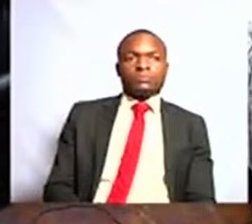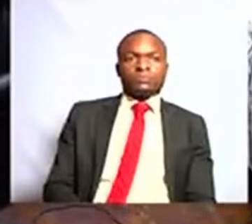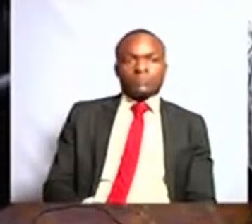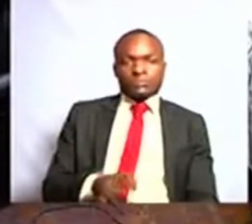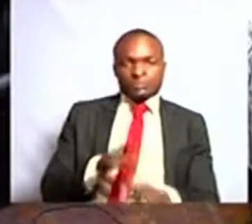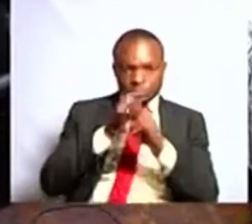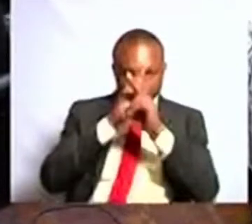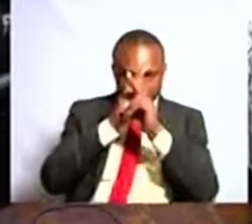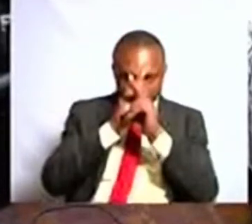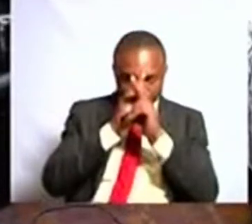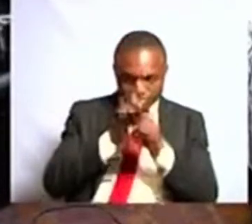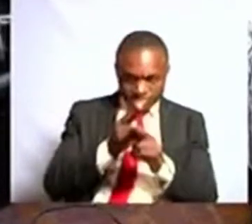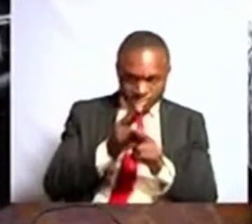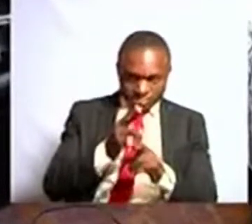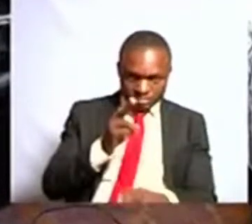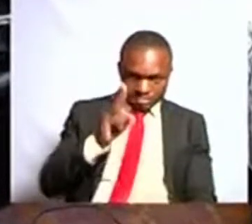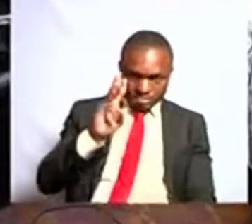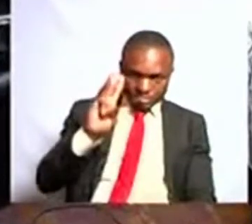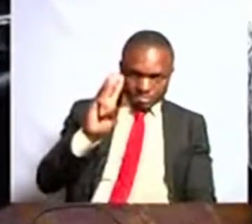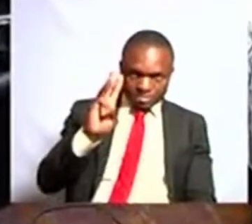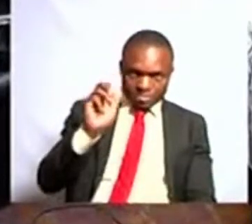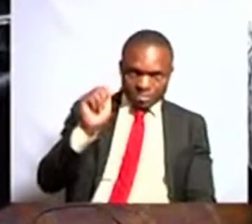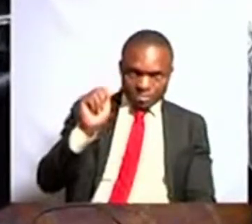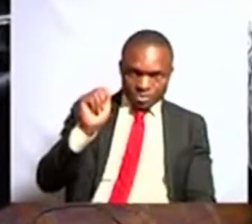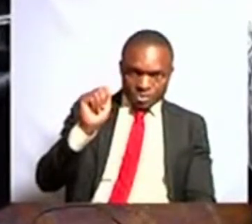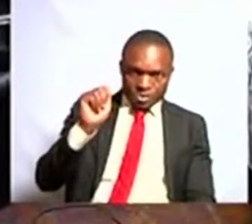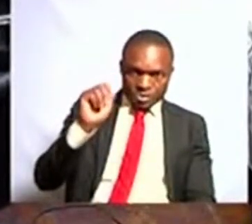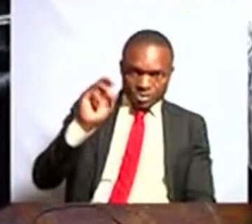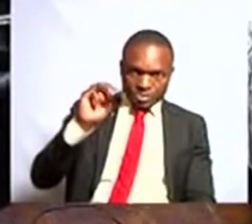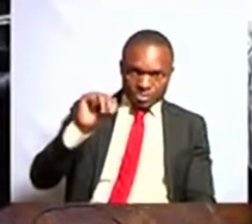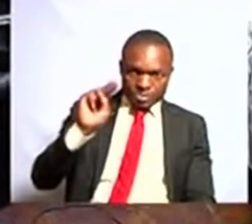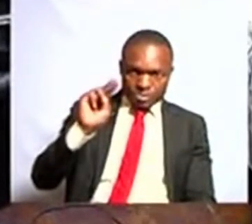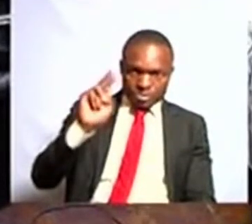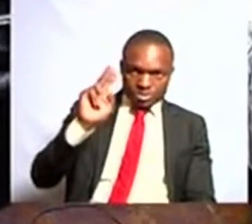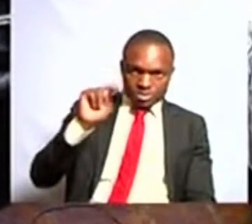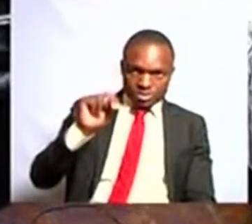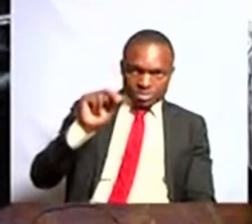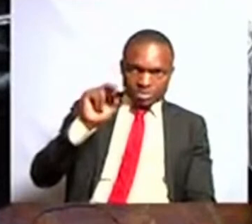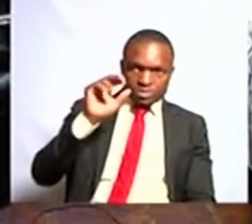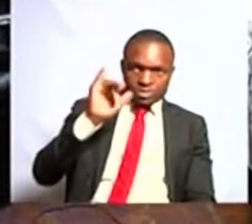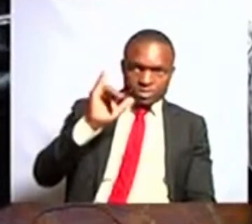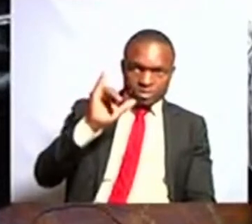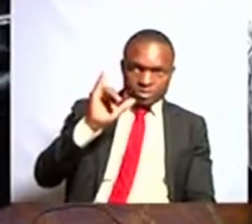Honorable Mima, let's proceed. It's just outside, don't worry.